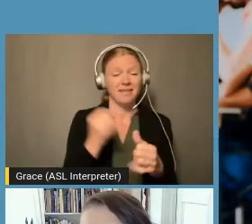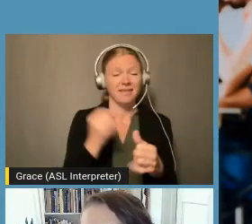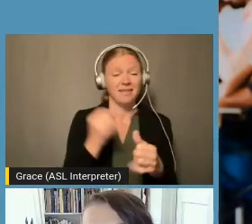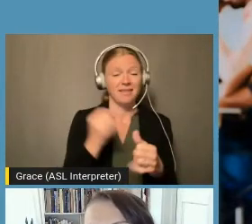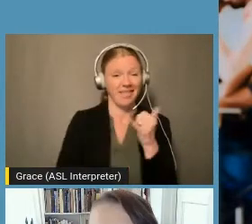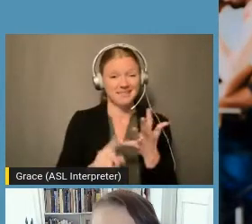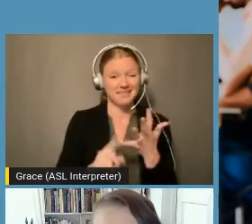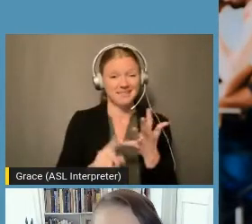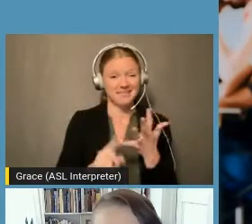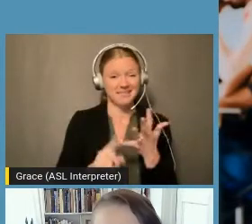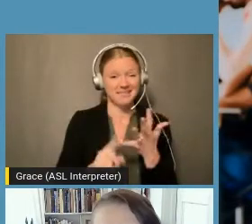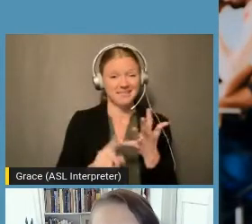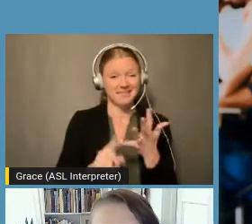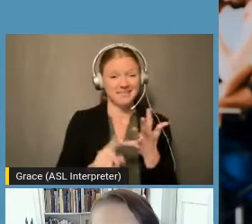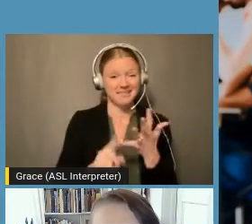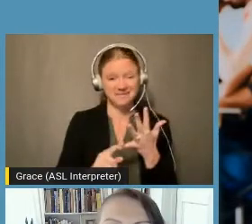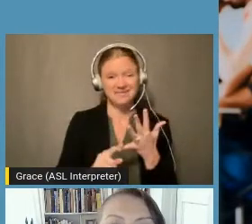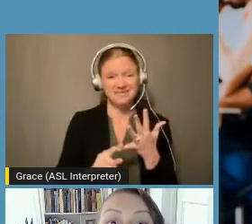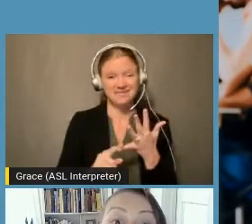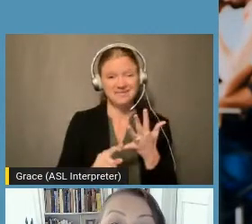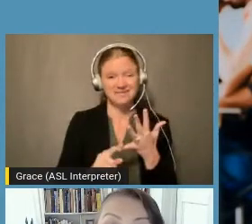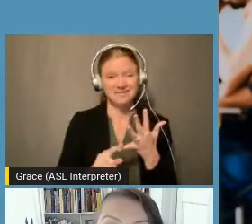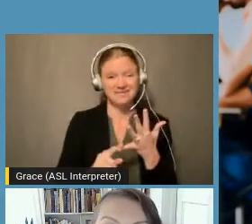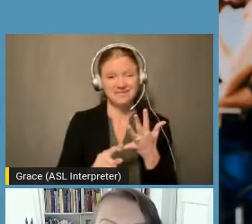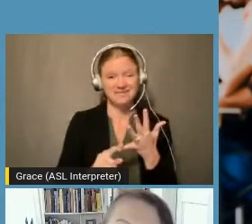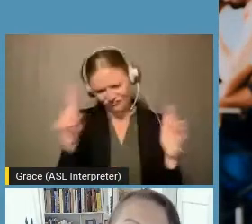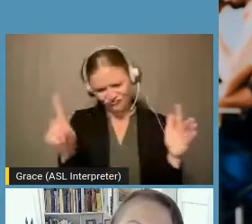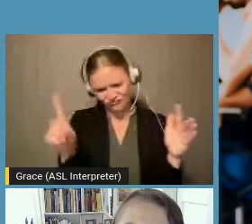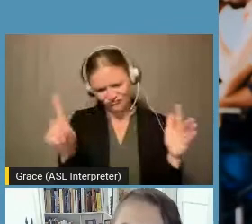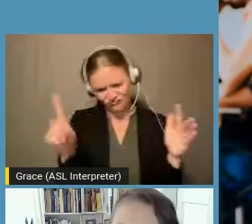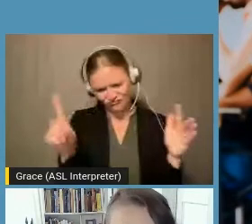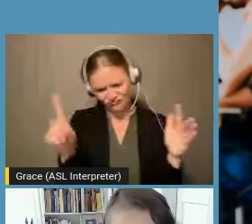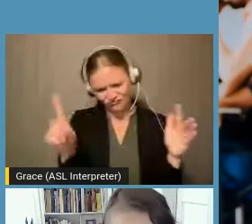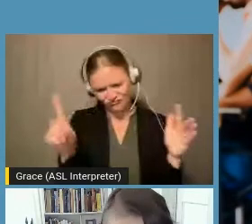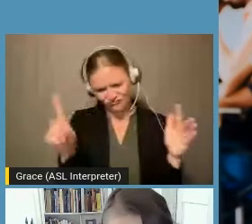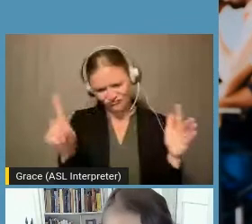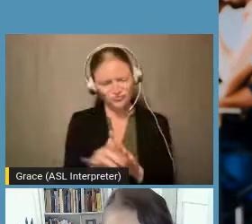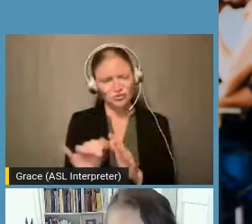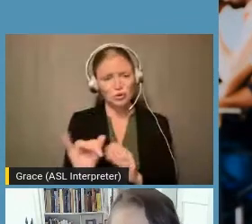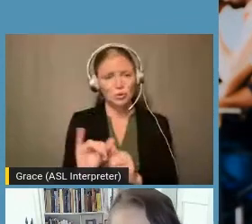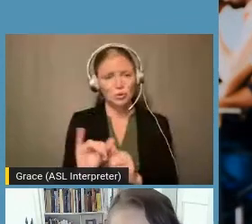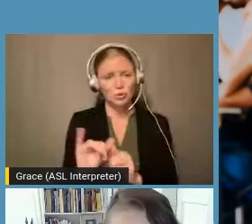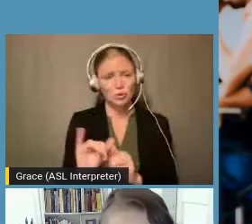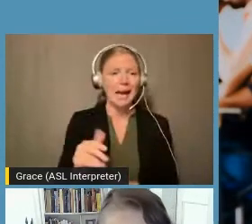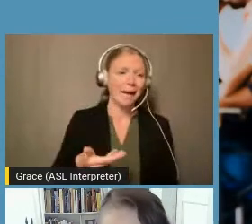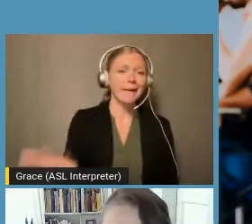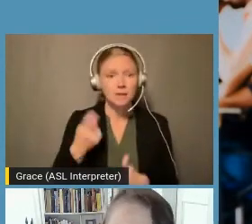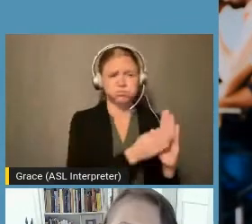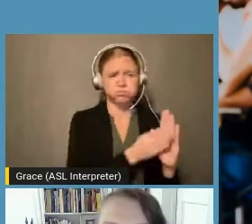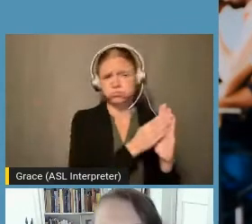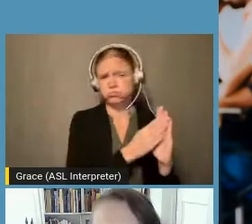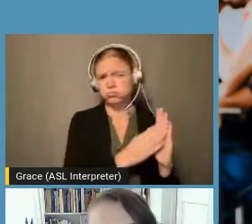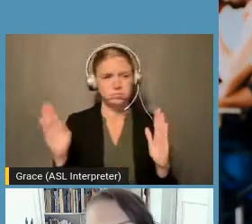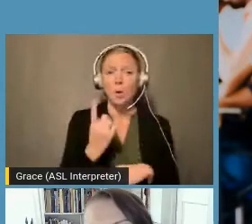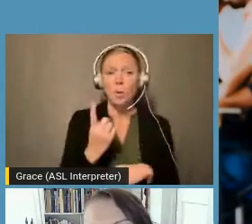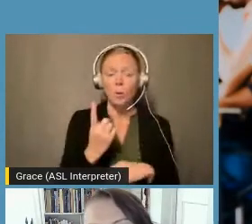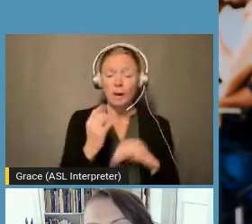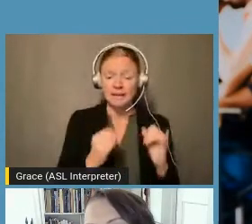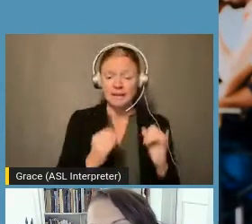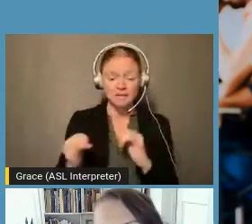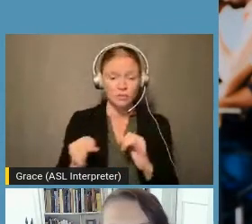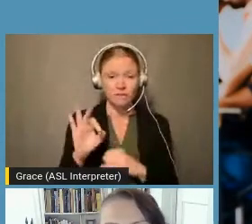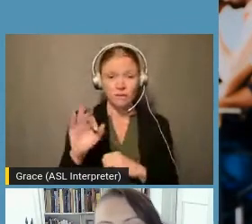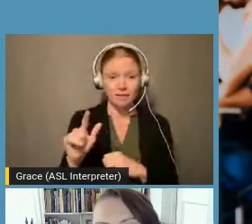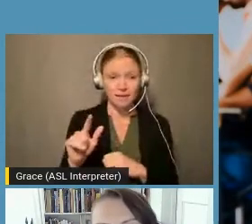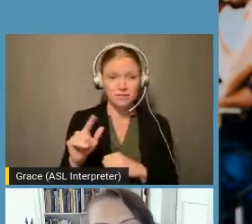aware, the cost of doing that ranges dramatically from the single individual freelance resource